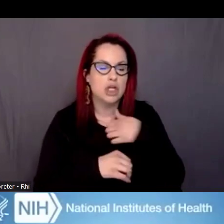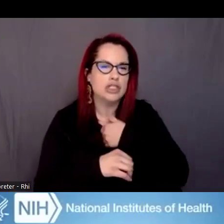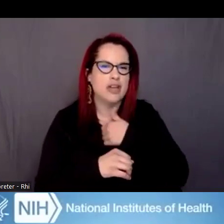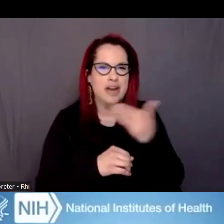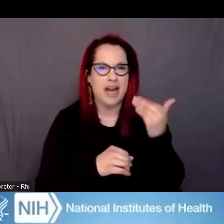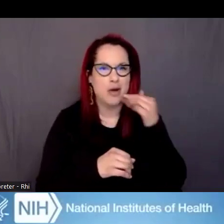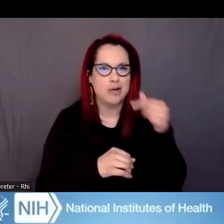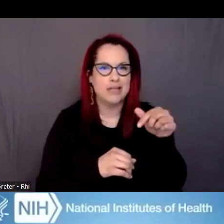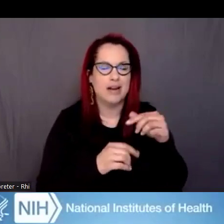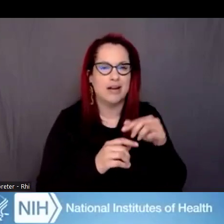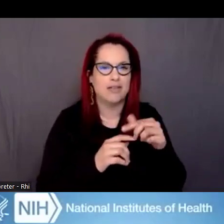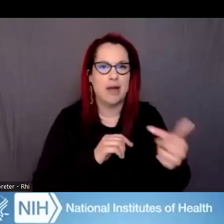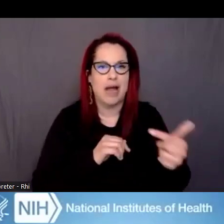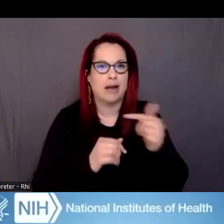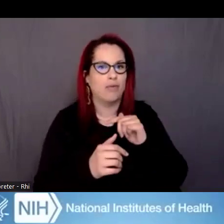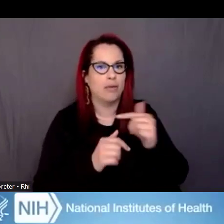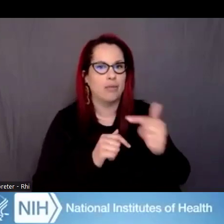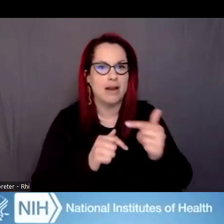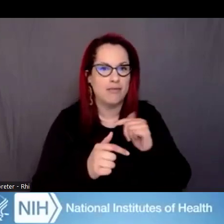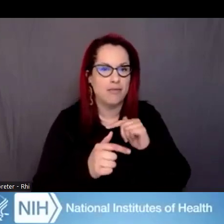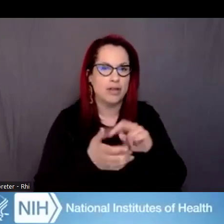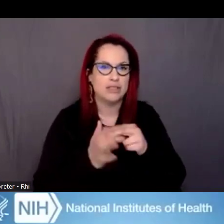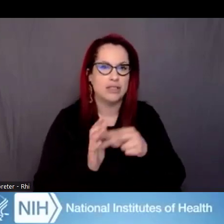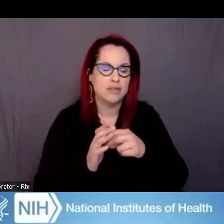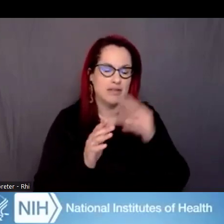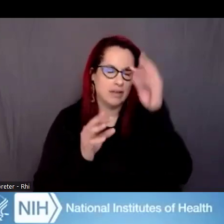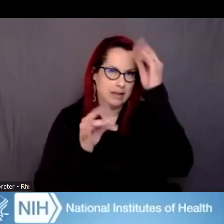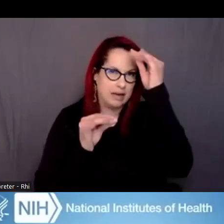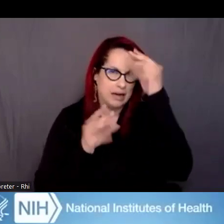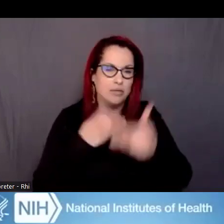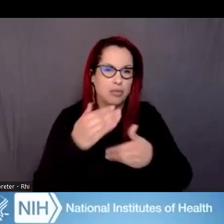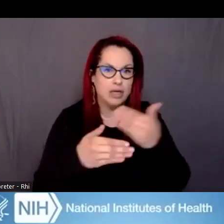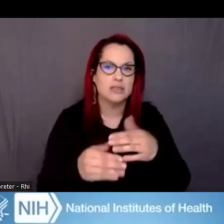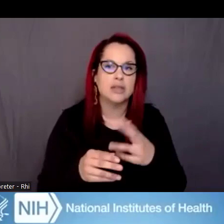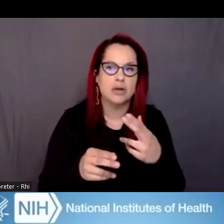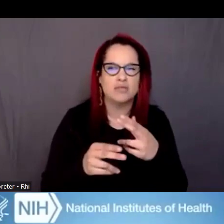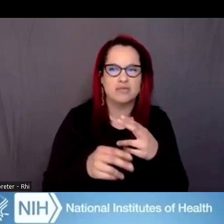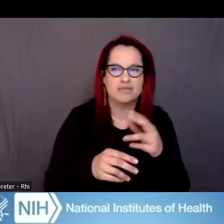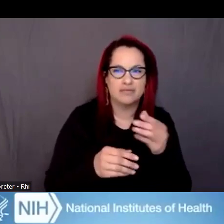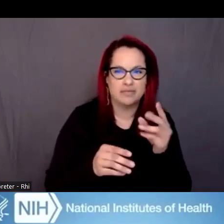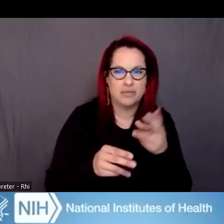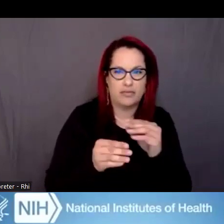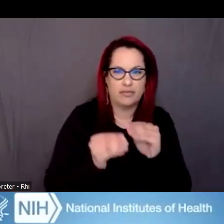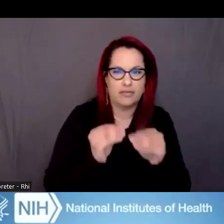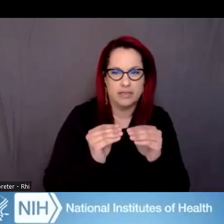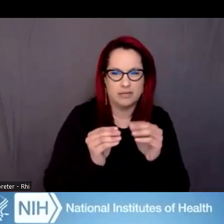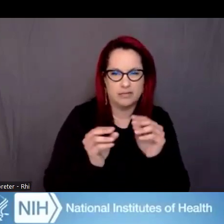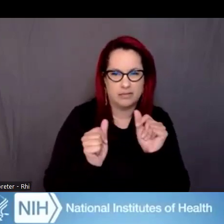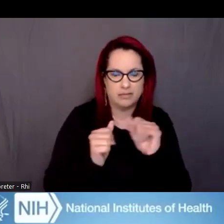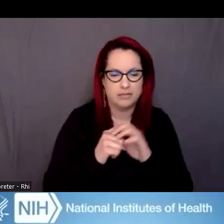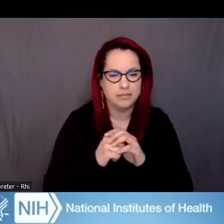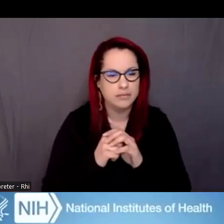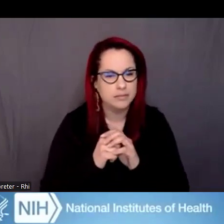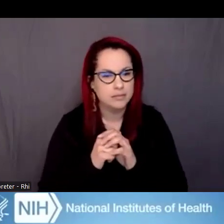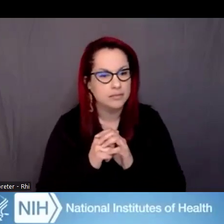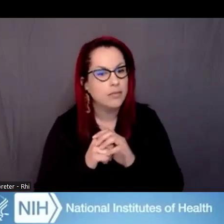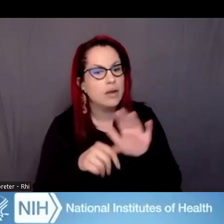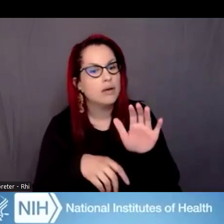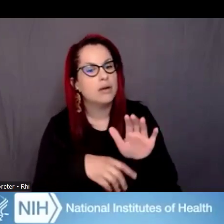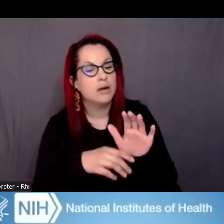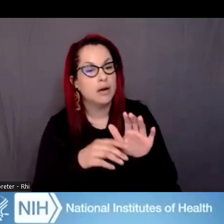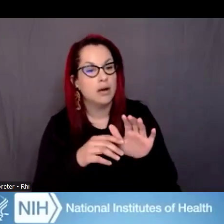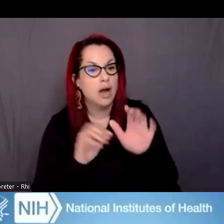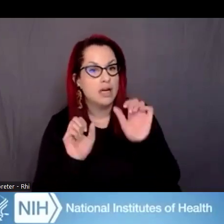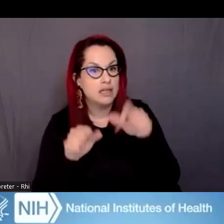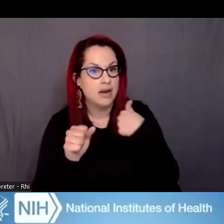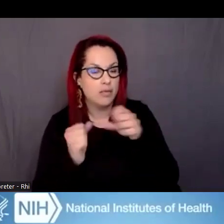in the thinking, and so yeah, quick correction on that. Okay, are we allowed to extend NOFOs that have already